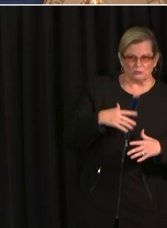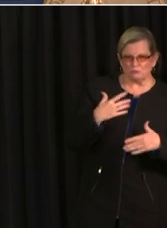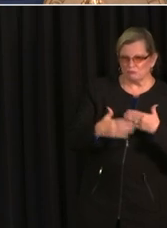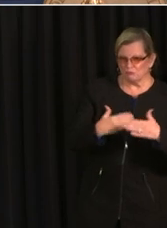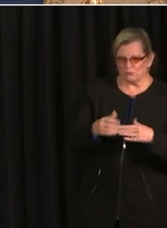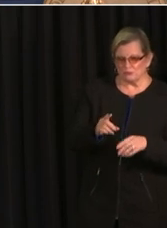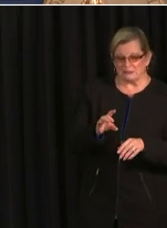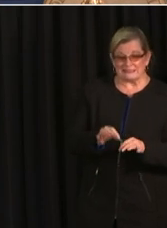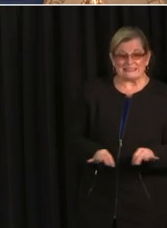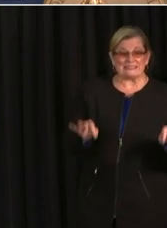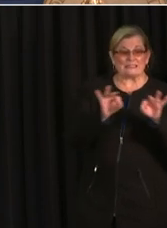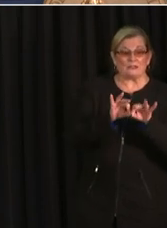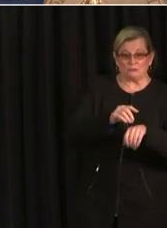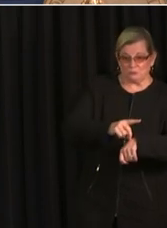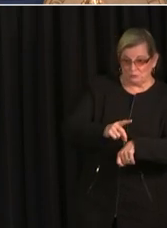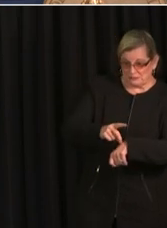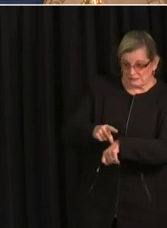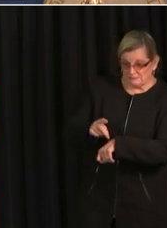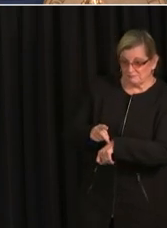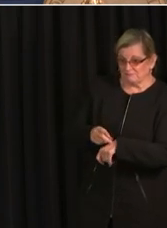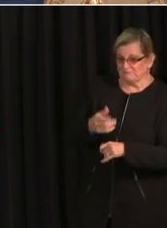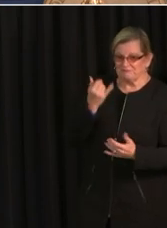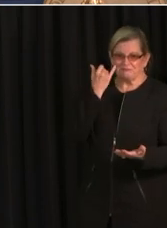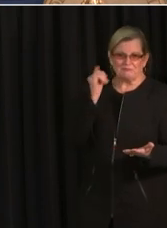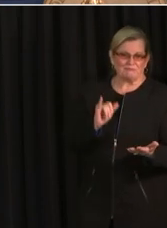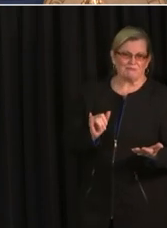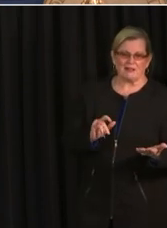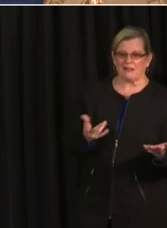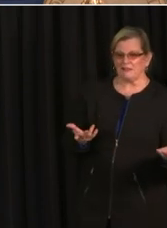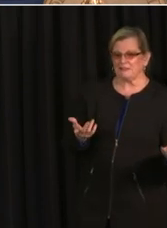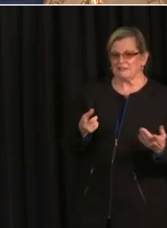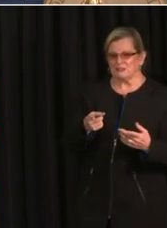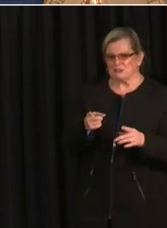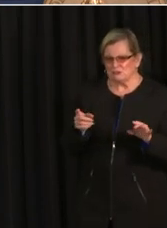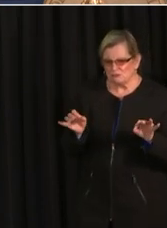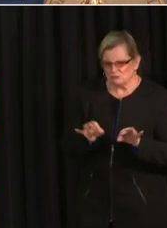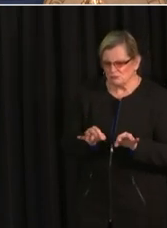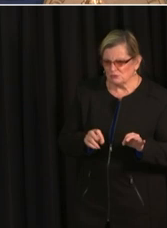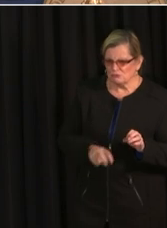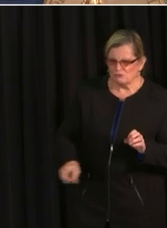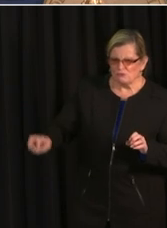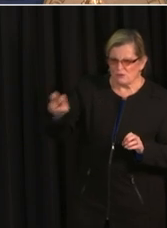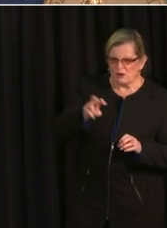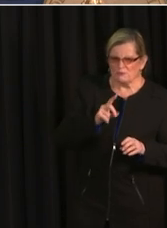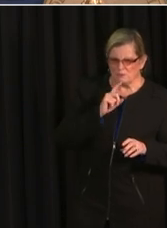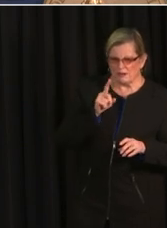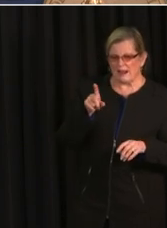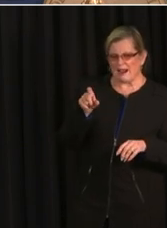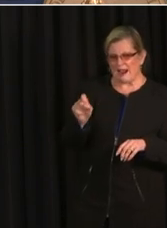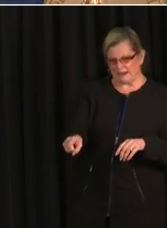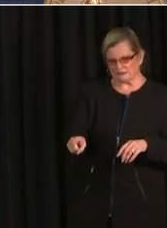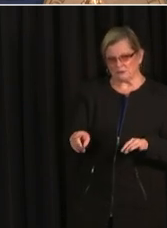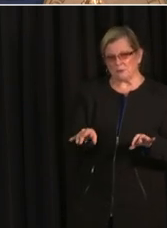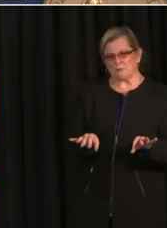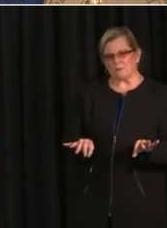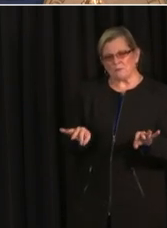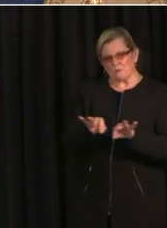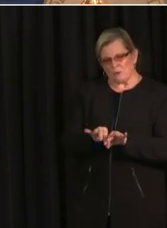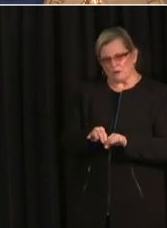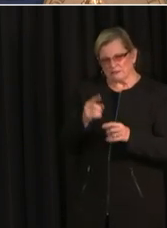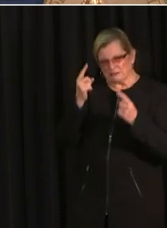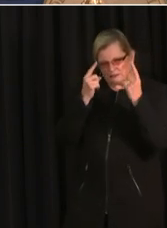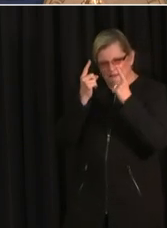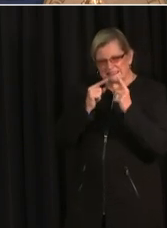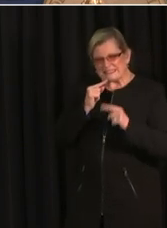duty, in other words, if they are essential travelers, we still ask them to be more vigilant. They